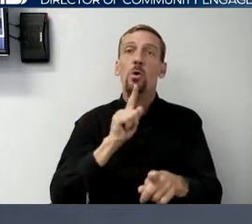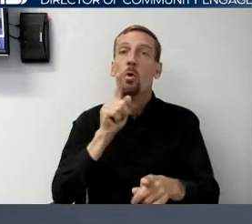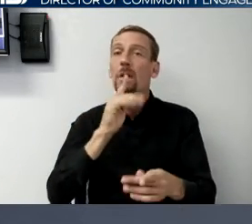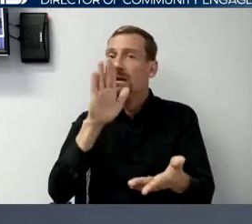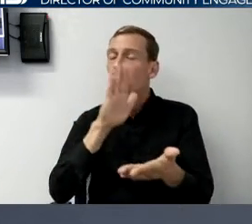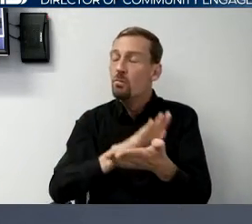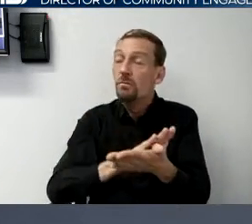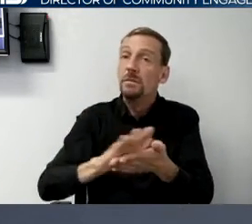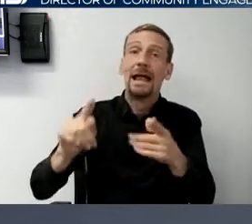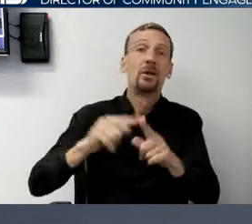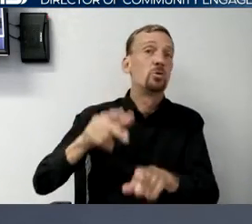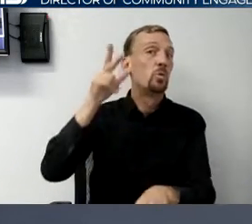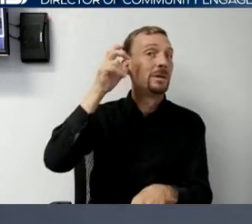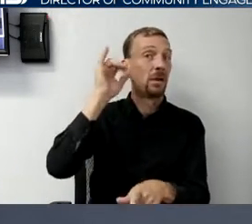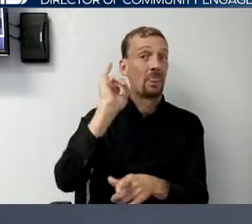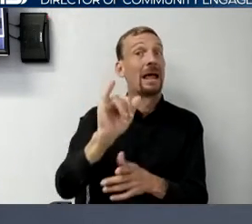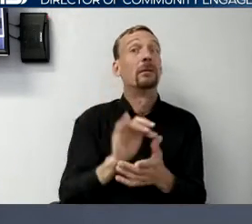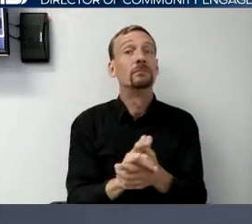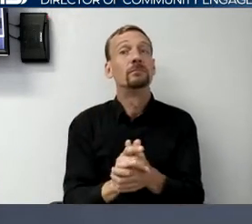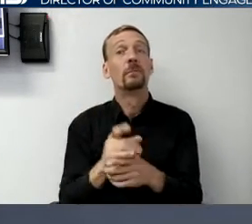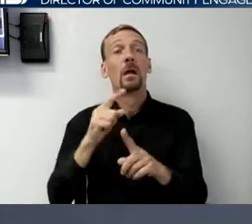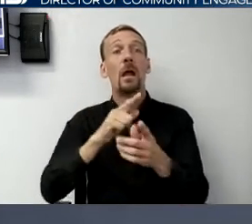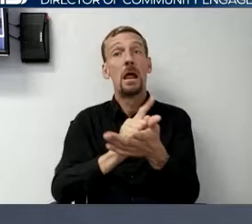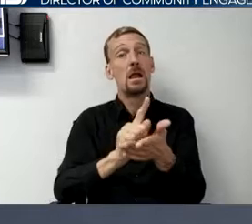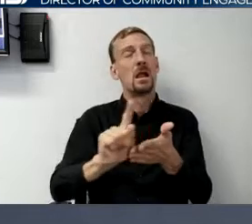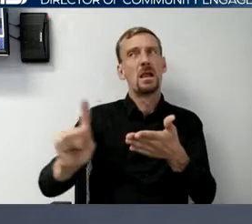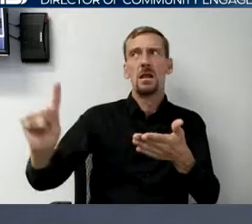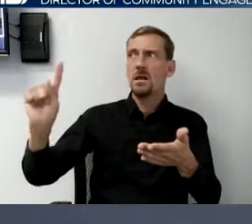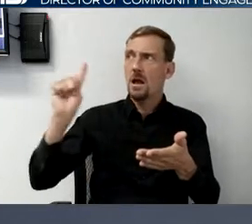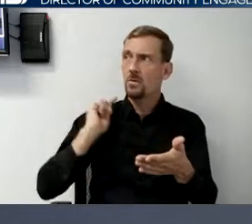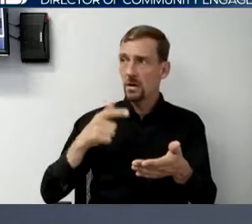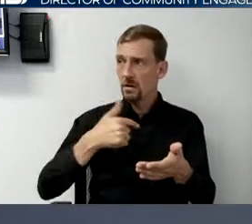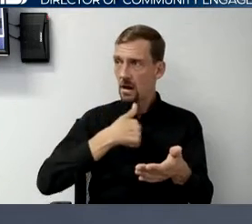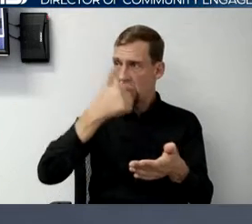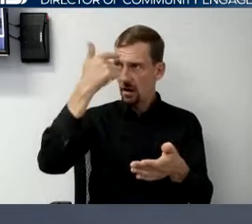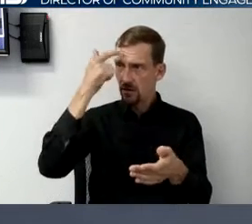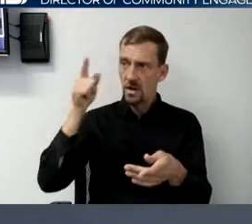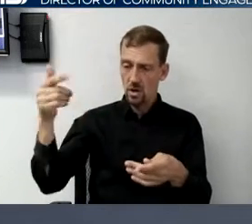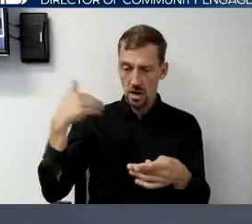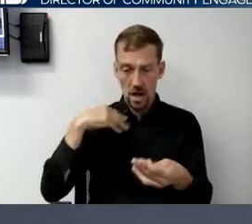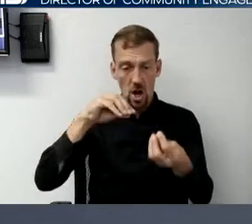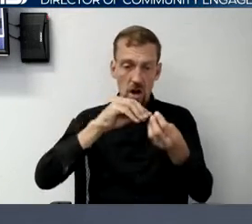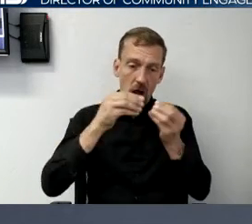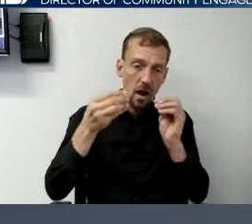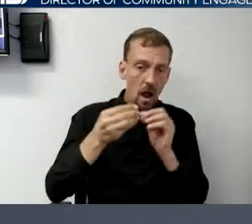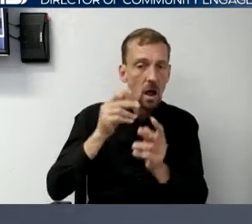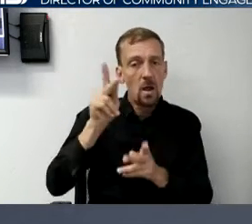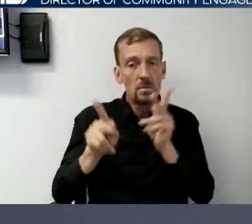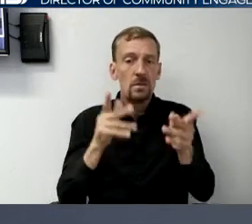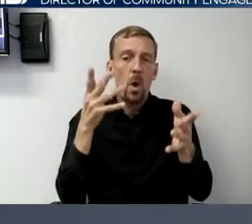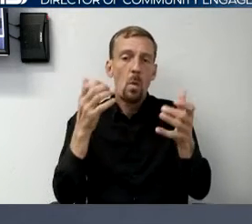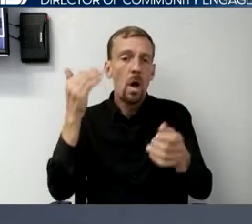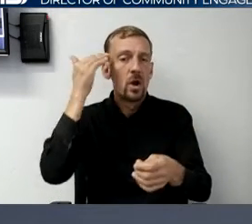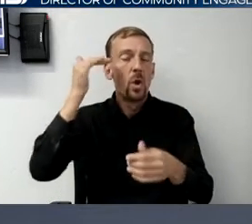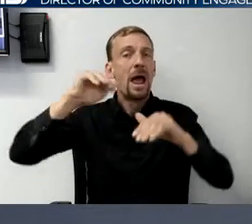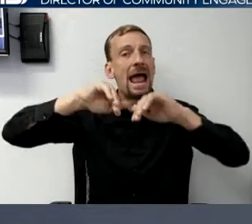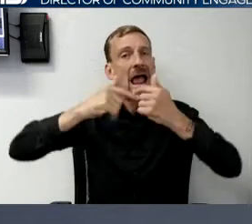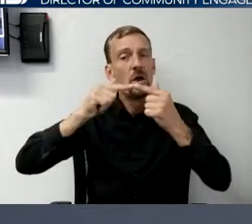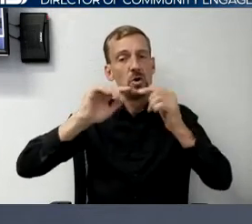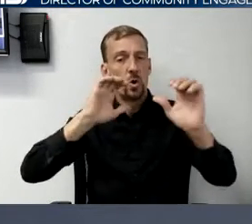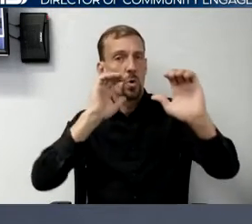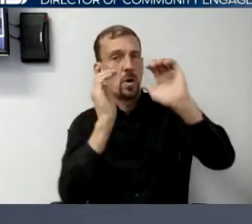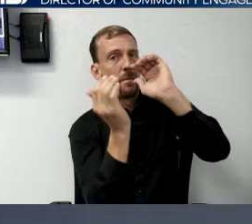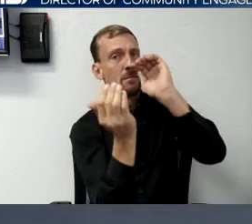that. So last week, I believe it was last week, Gary, you had some numbers. People want to know how this pandemic compares to